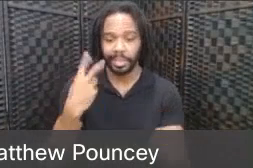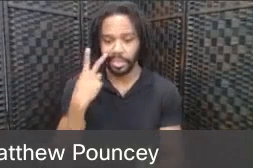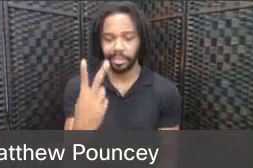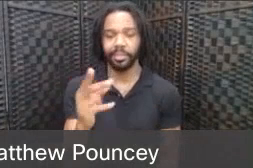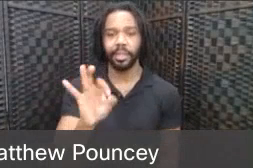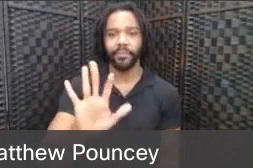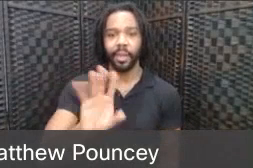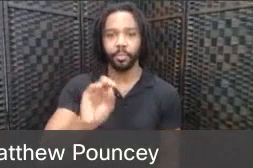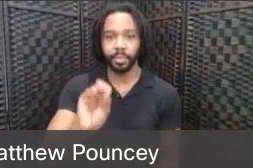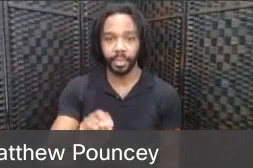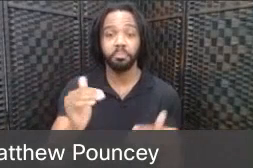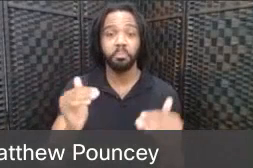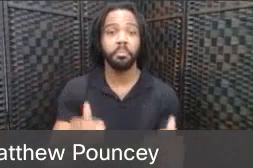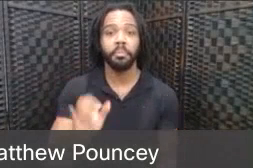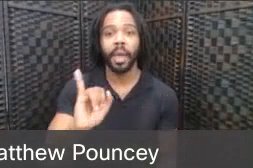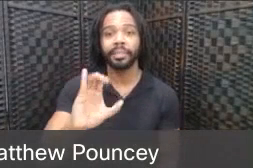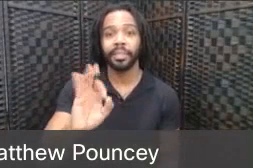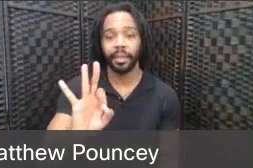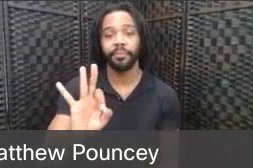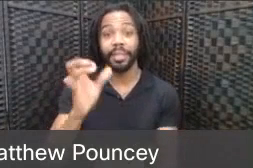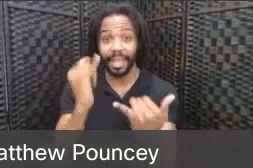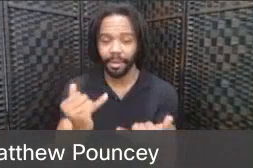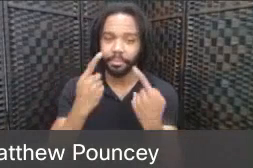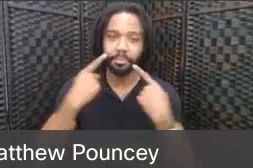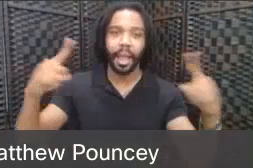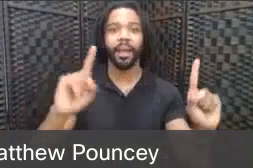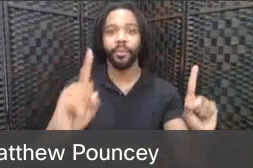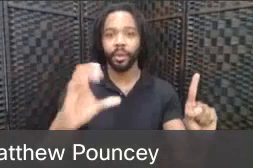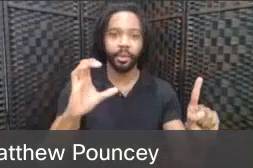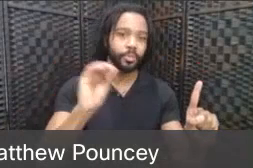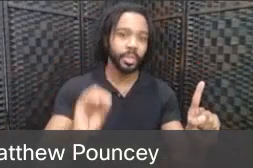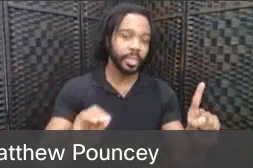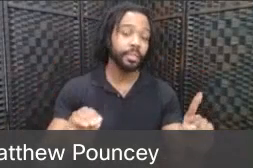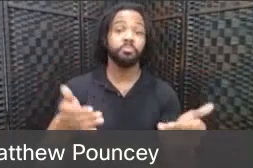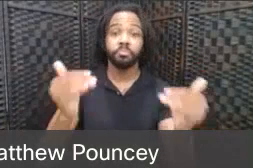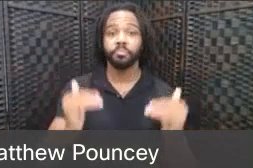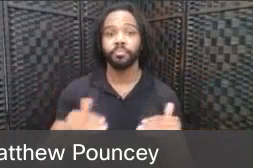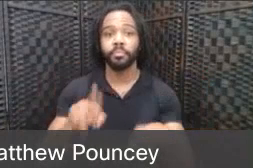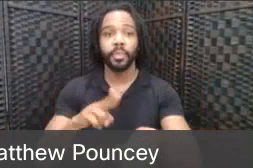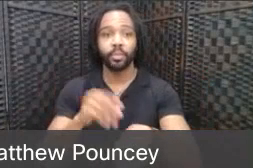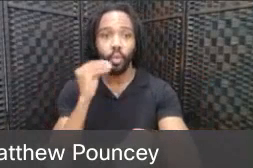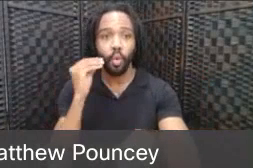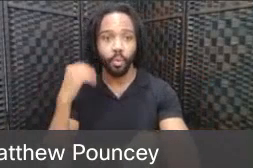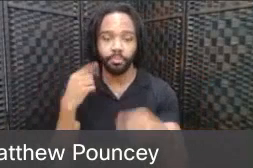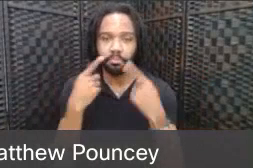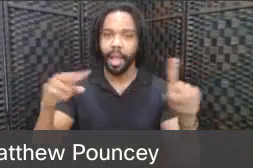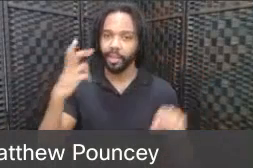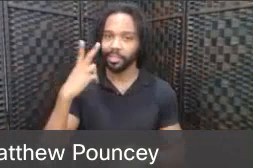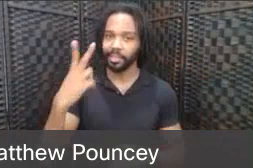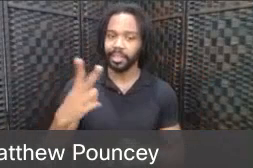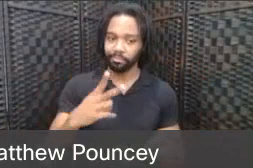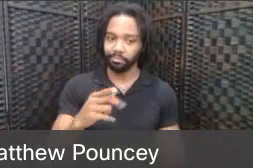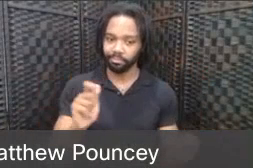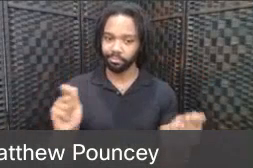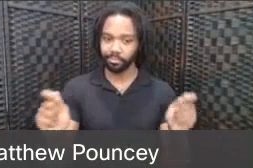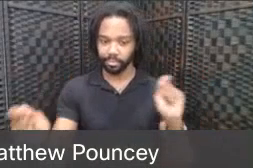In ICFs, we are now at 100%. In natural homes, we have finally seen some movement. It's